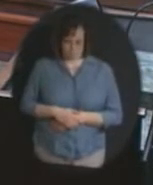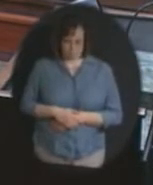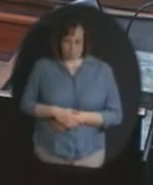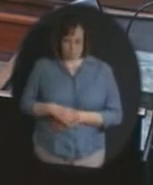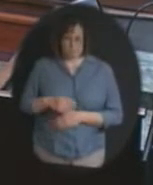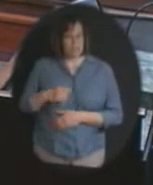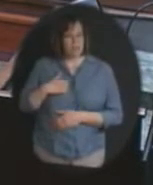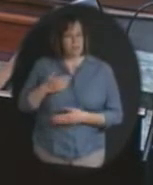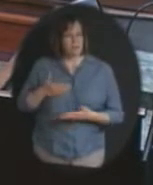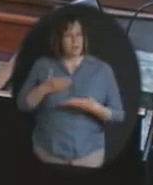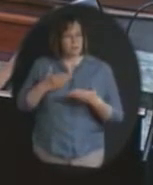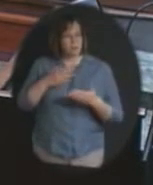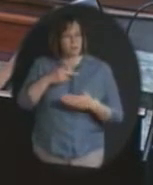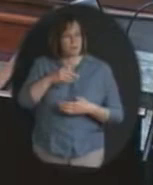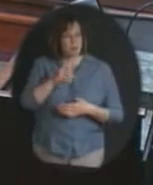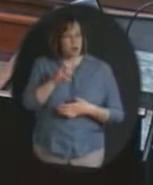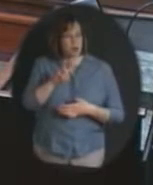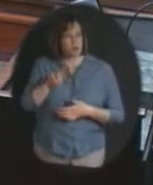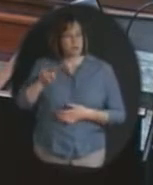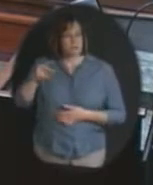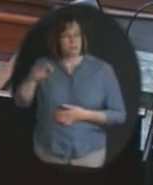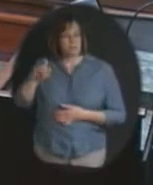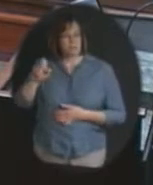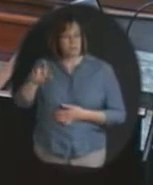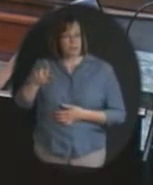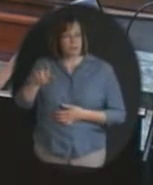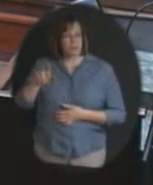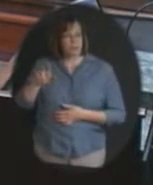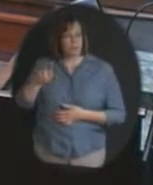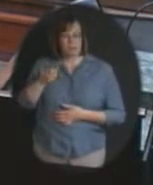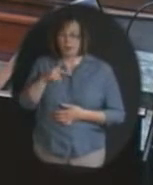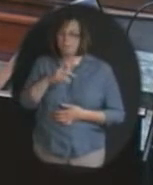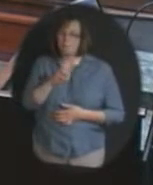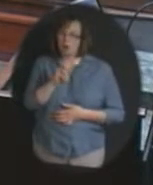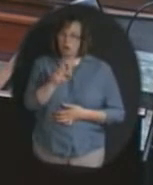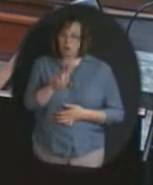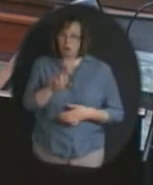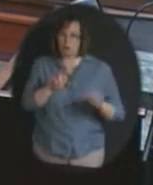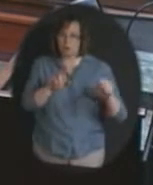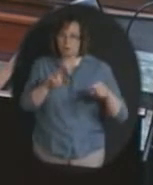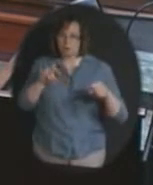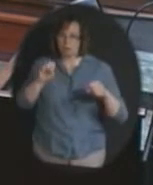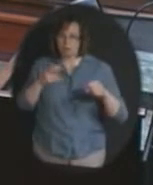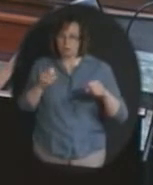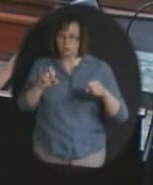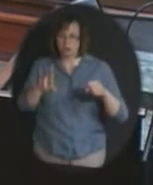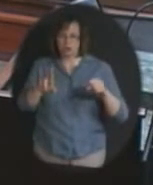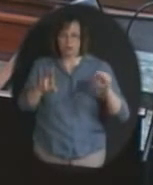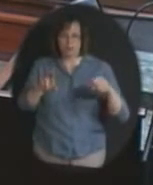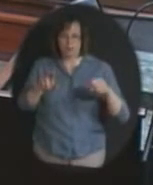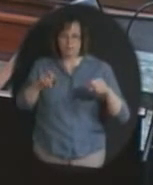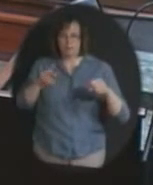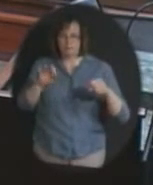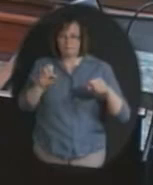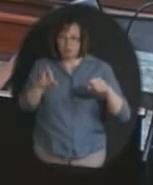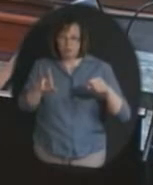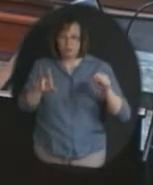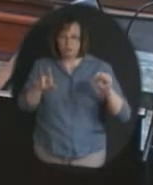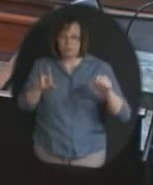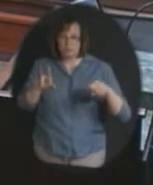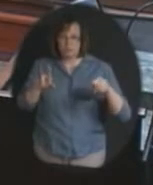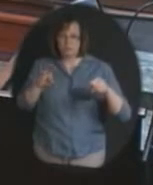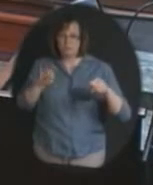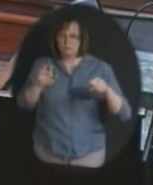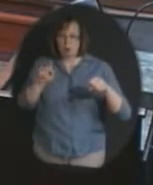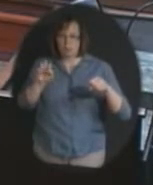Ms. Hibbs, I have a motion by Mr. Parker and a second by Ms. Felter. Would you call the roll, please? Mr. Parker? Yes. Mr. Shear? Yes. Mrs. Felter? Yes.